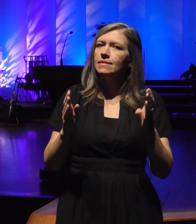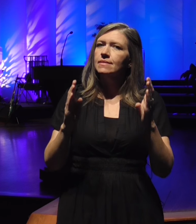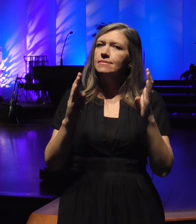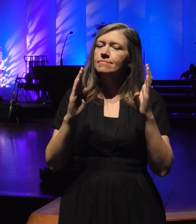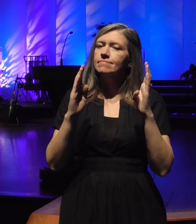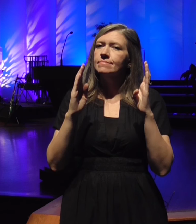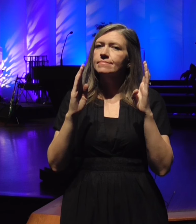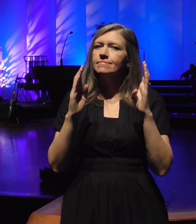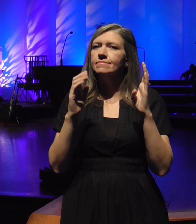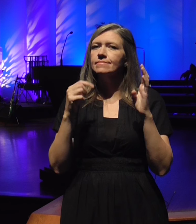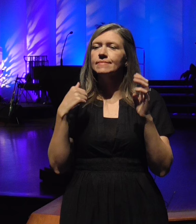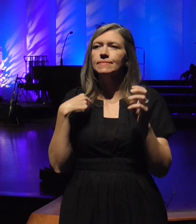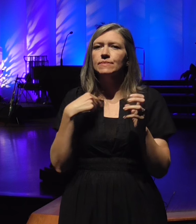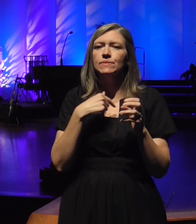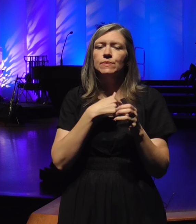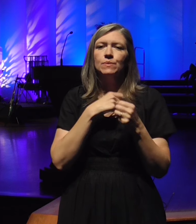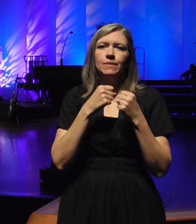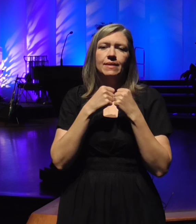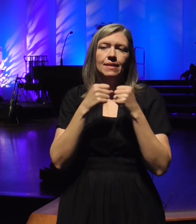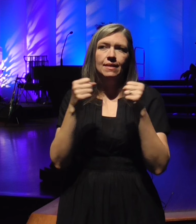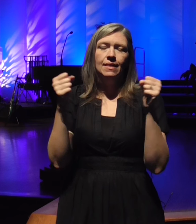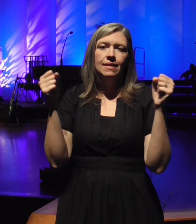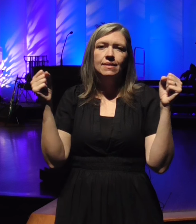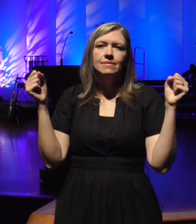us. We